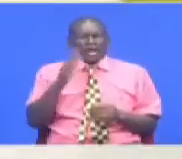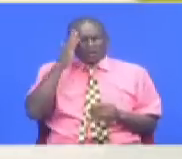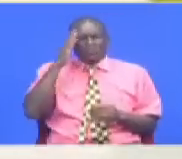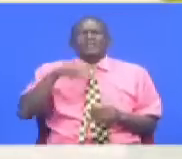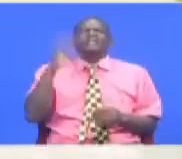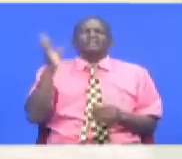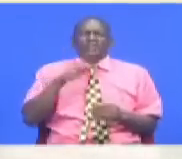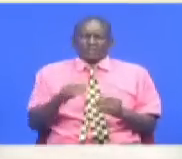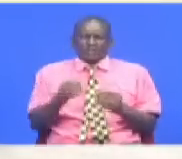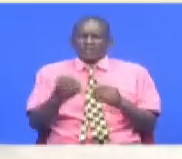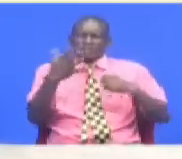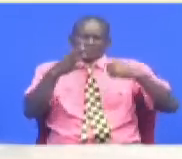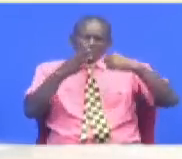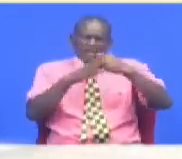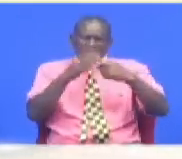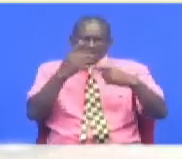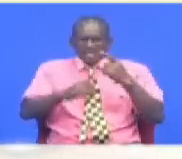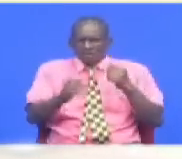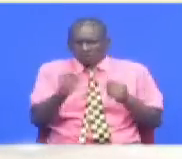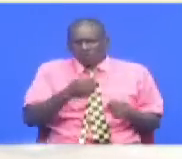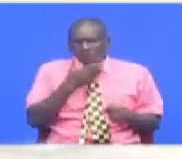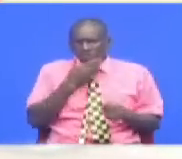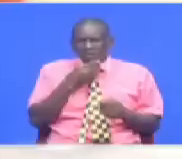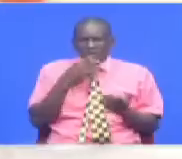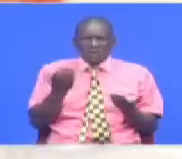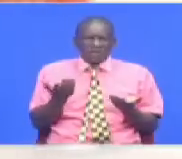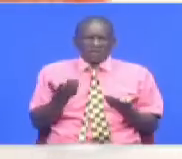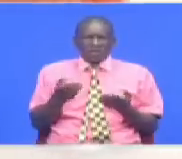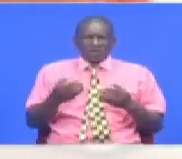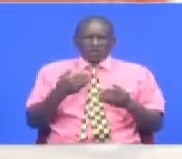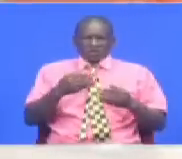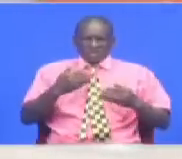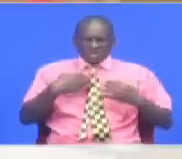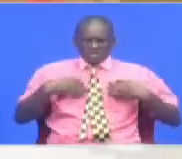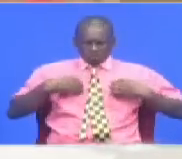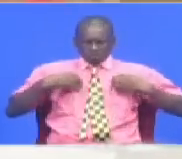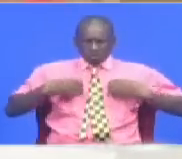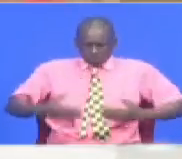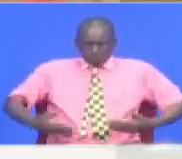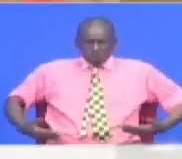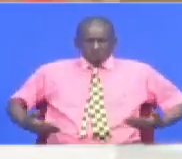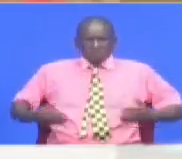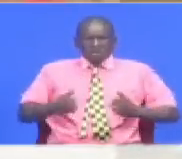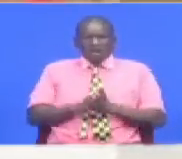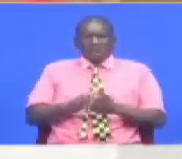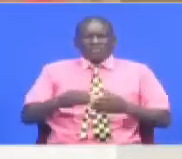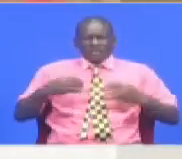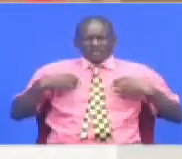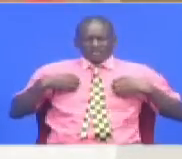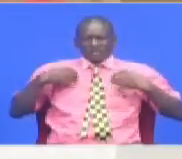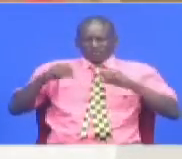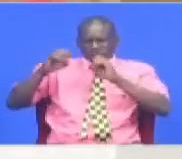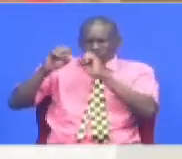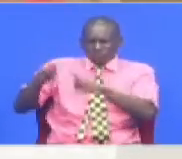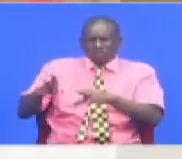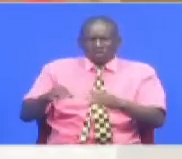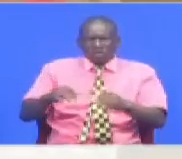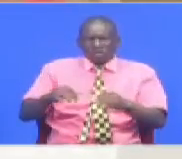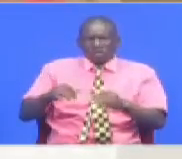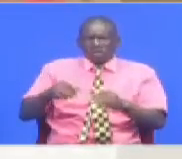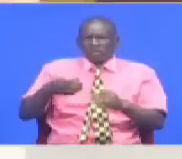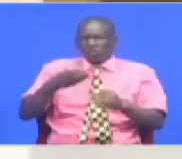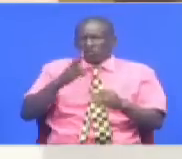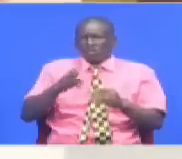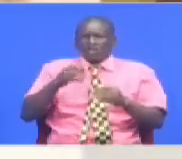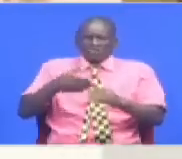The 59-year-old was found in his boxers and the shirt he was believed to be wearing, dunked in the sink full of water. His insulin pen was